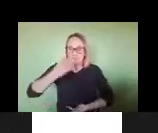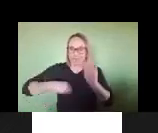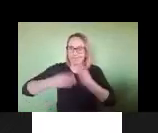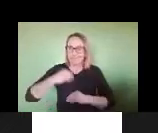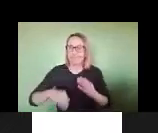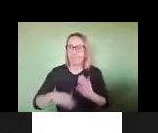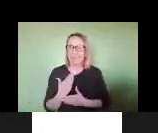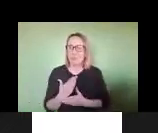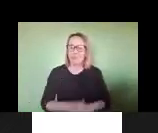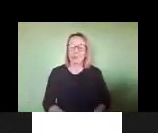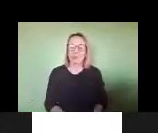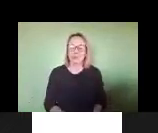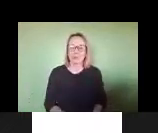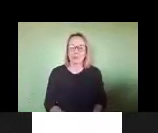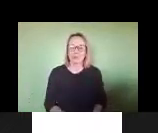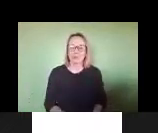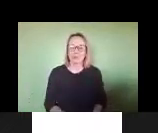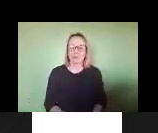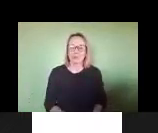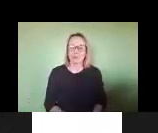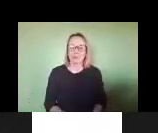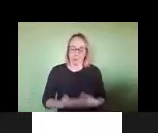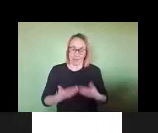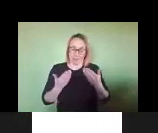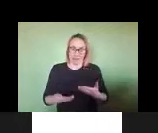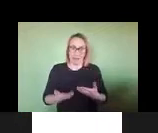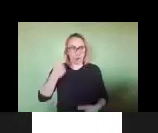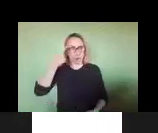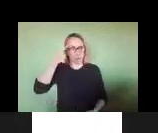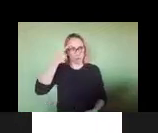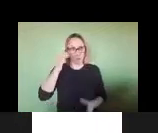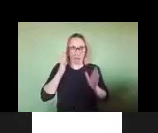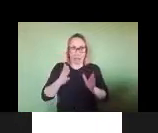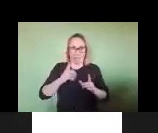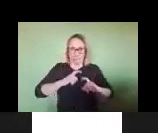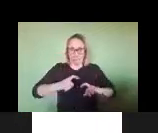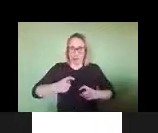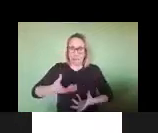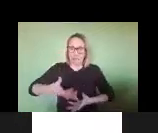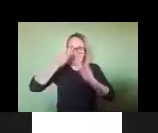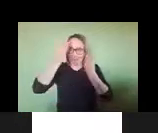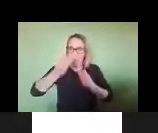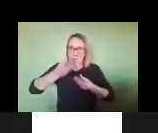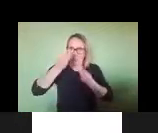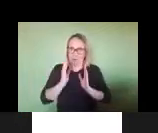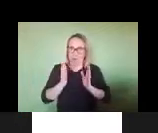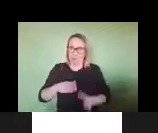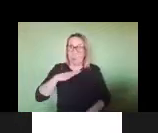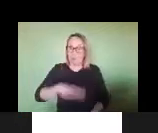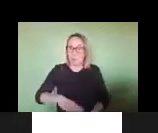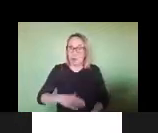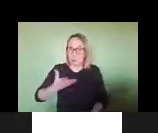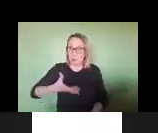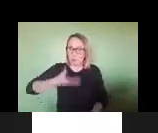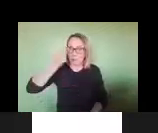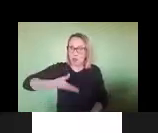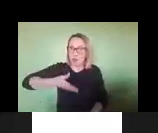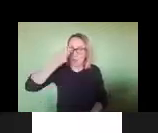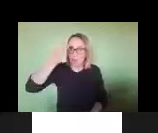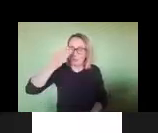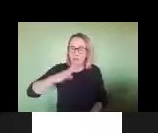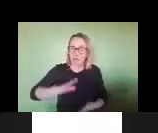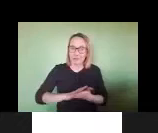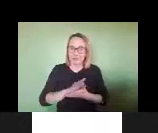But so much so now I believe that I need to keep learning. I want to learn now, so as I've got enough skills